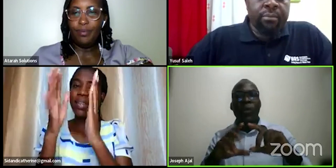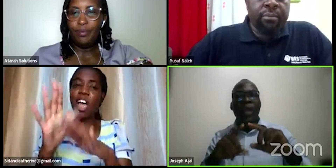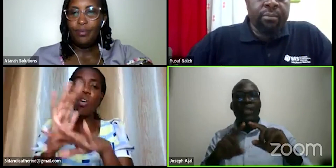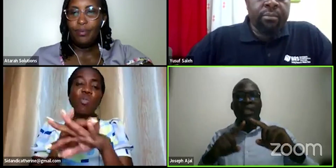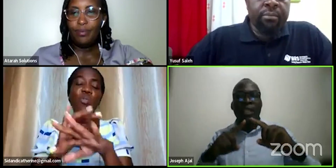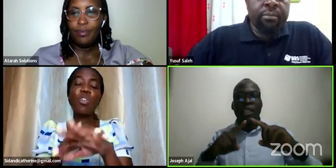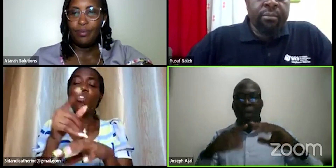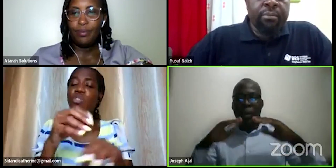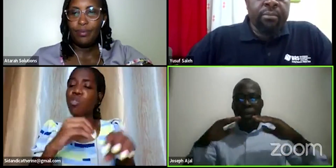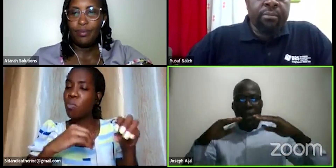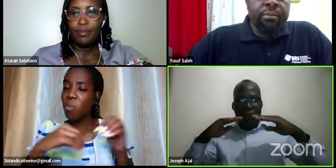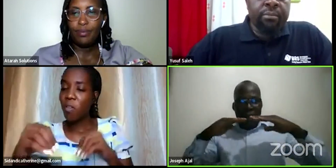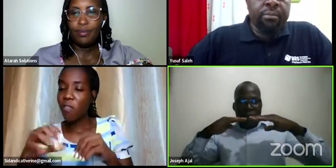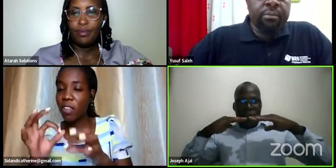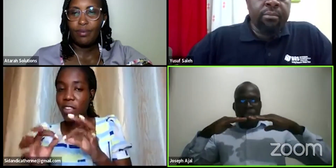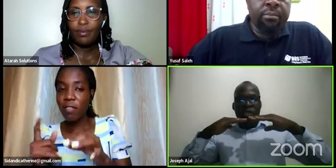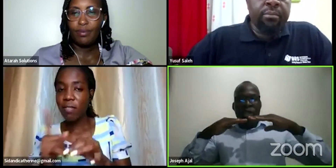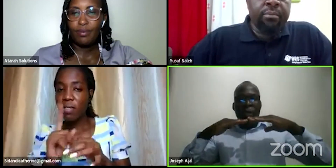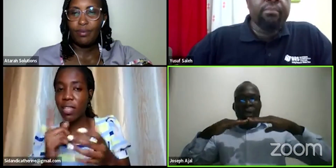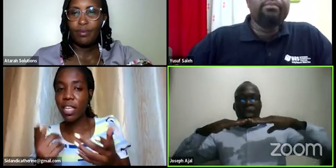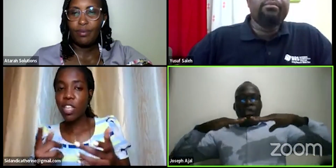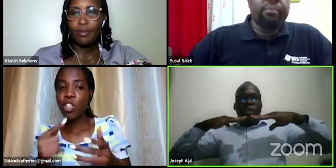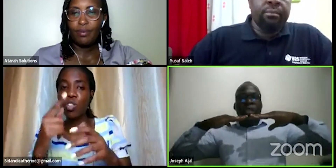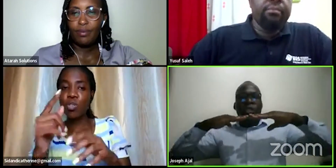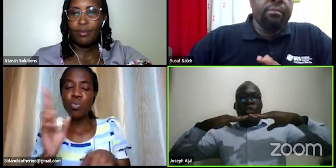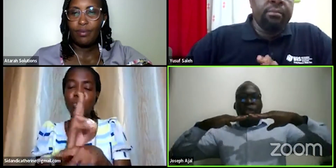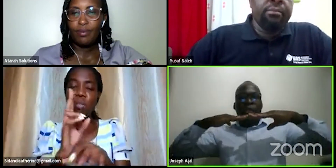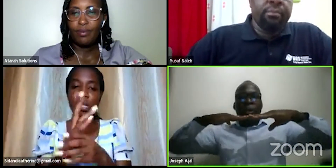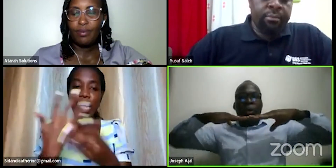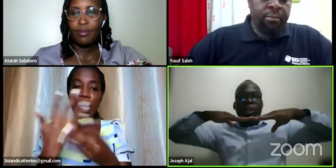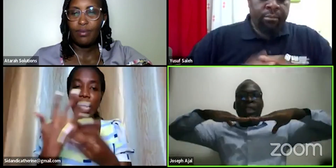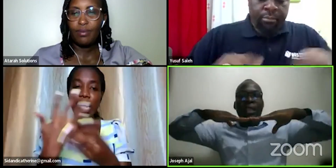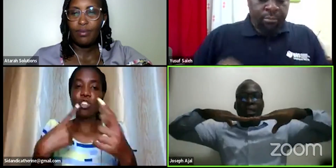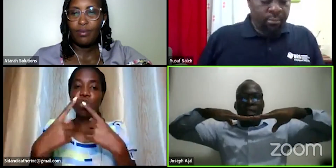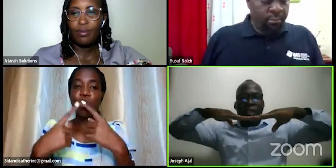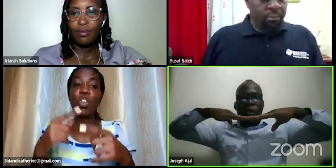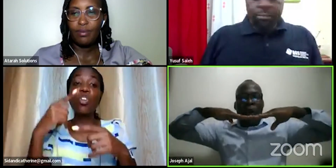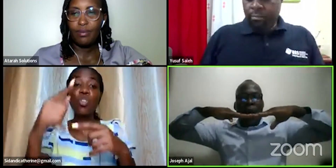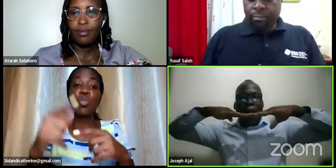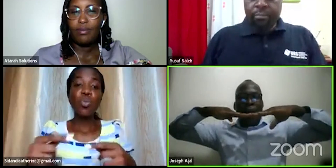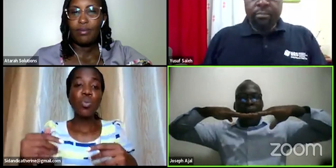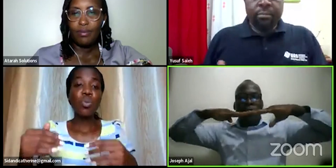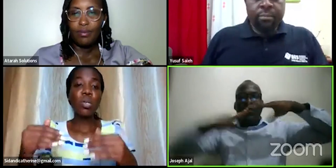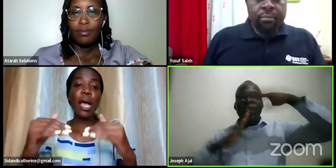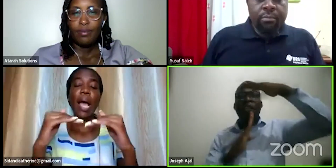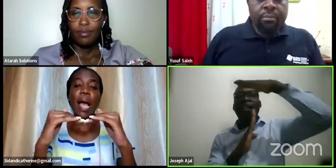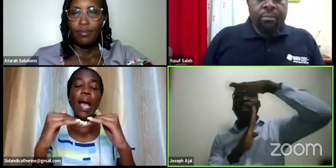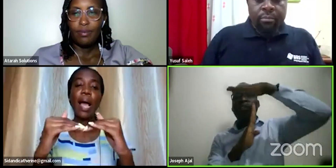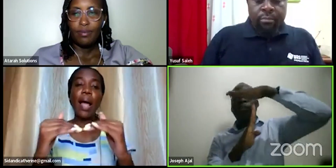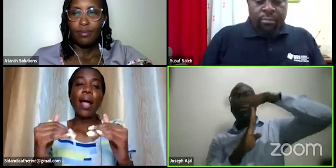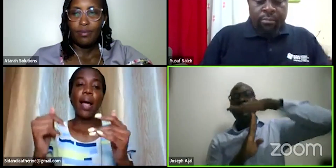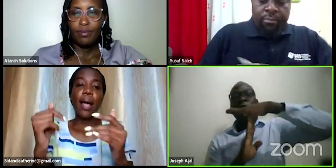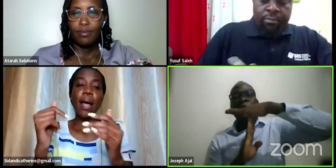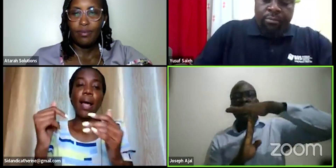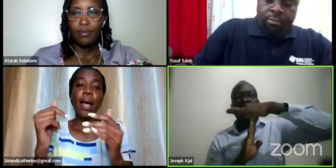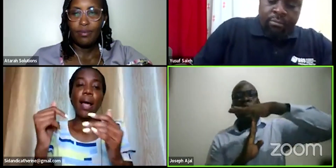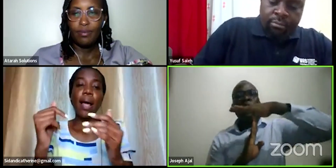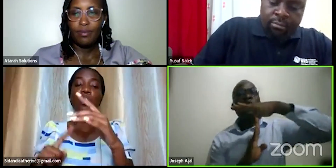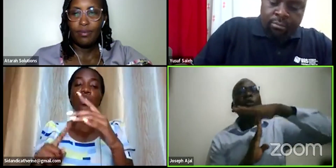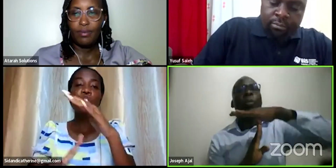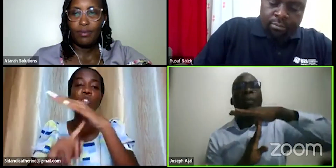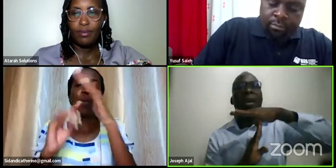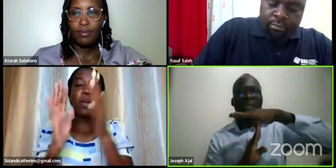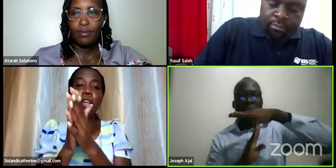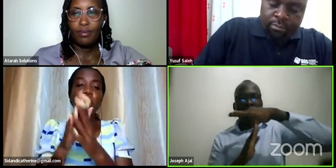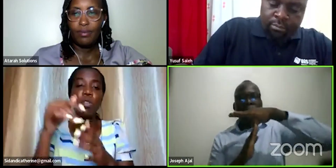move. When I say T-shaped, let me use my fingers to describe. So this is your typical T, your up part of the T, and then your bottom part of the T. So for